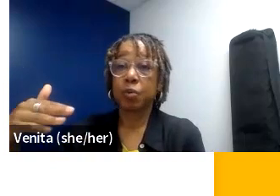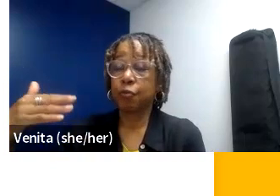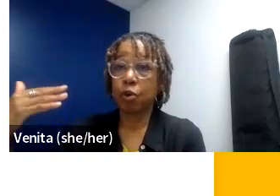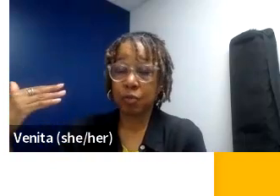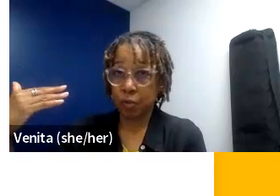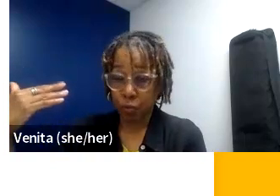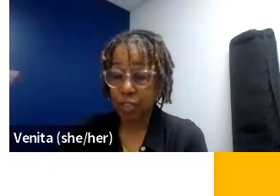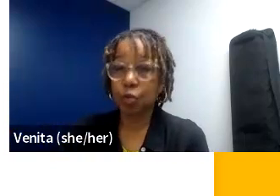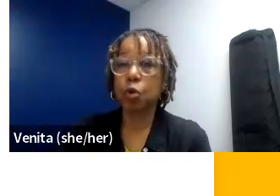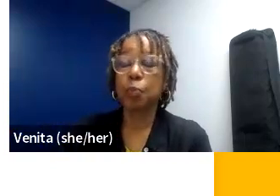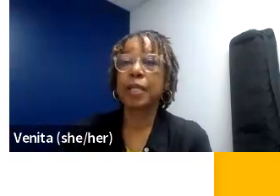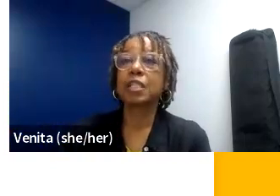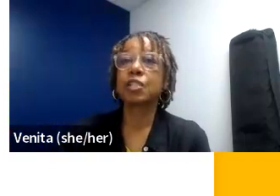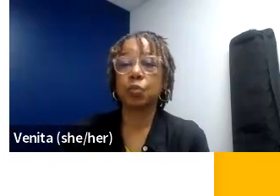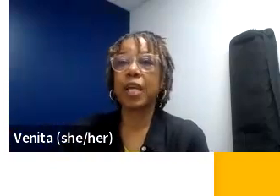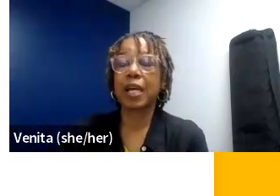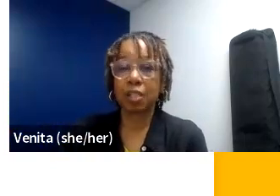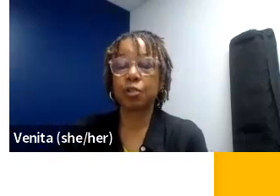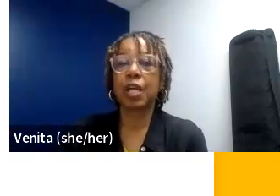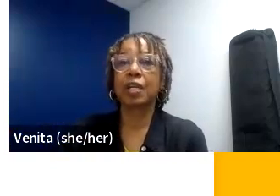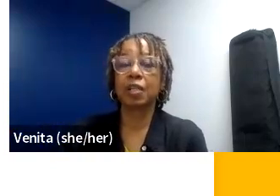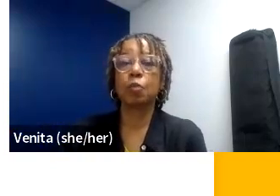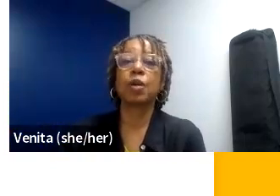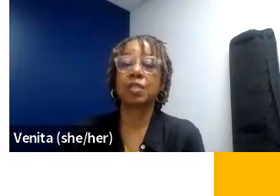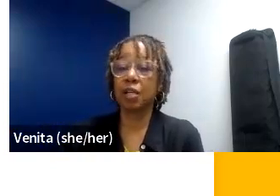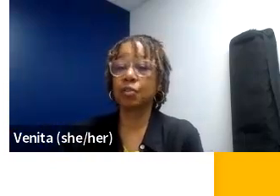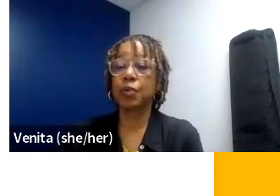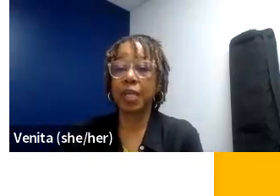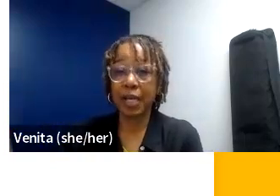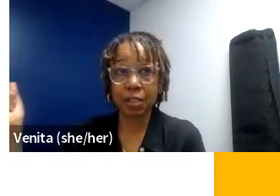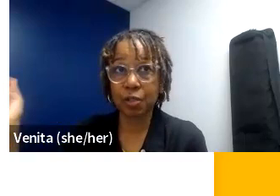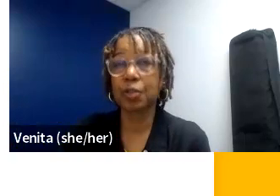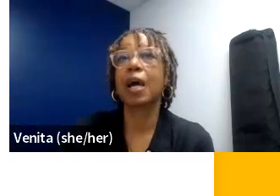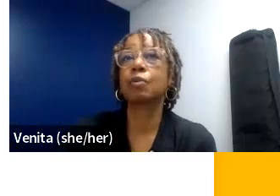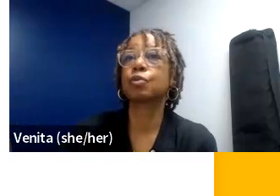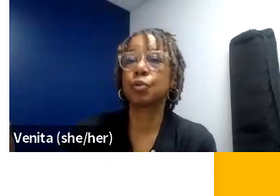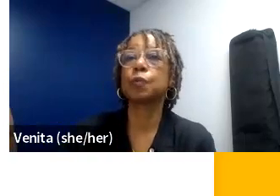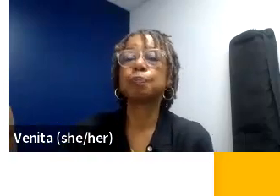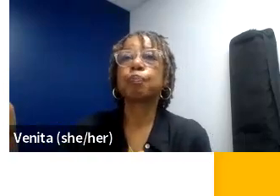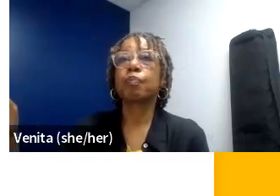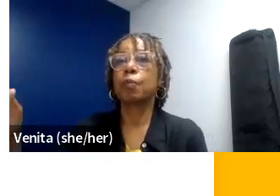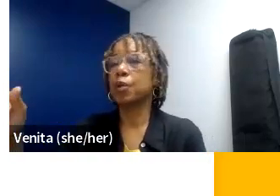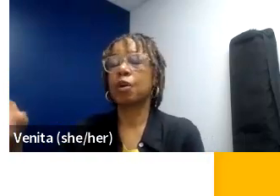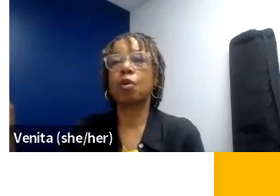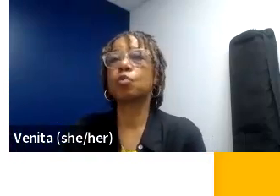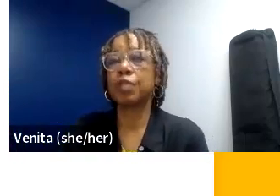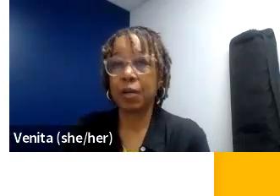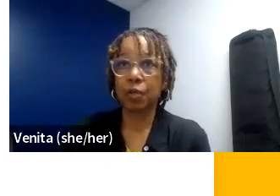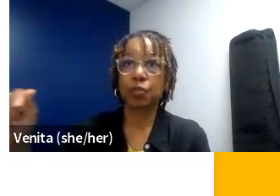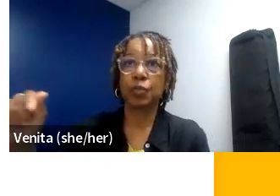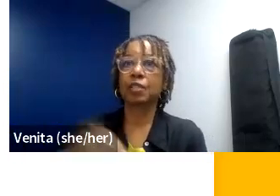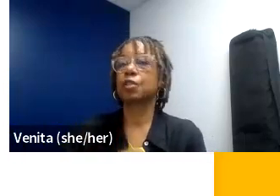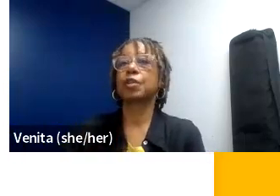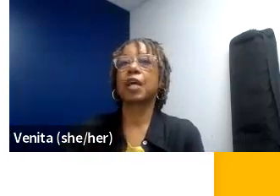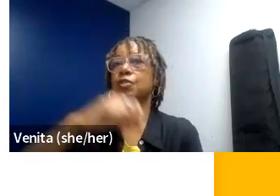Is before the rest of the world paid attention, we had to learn how to help ourselves. We had to learn how to build our own